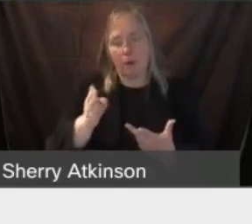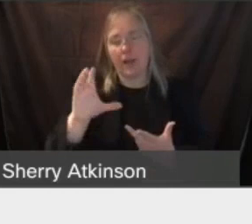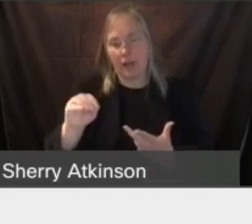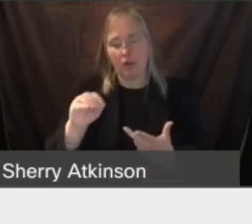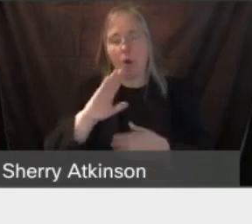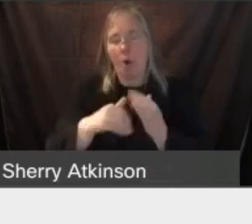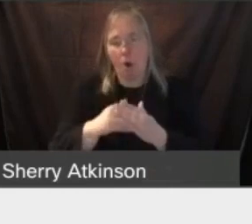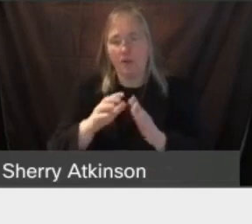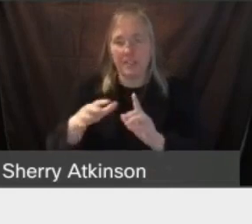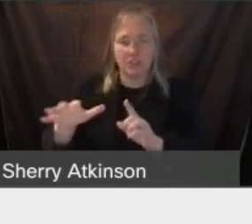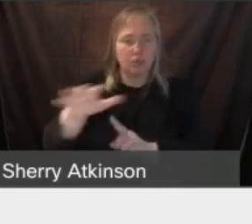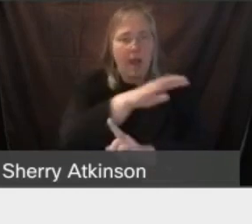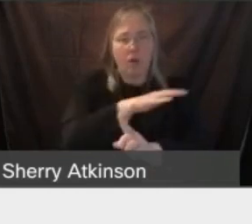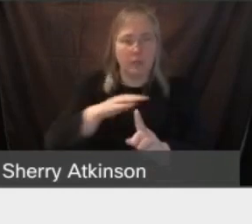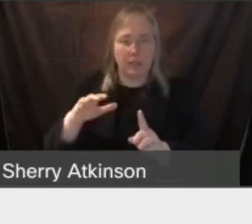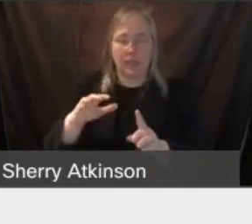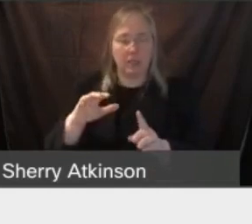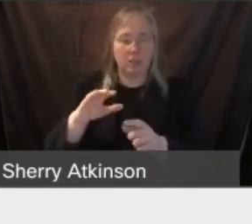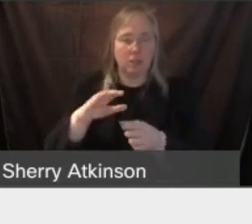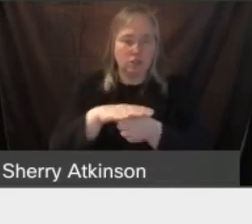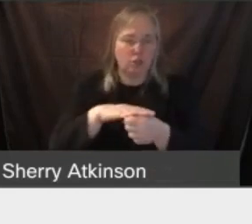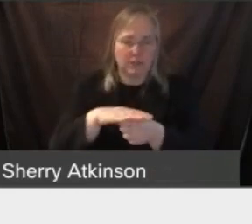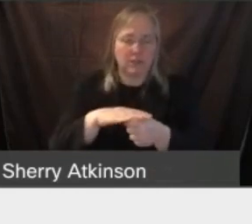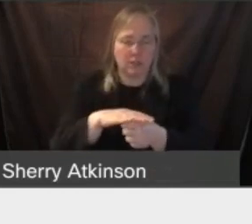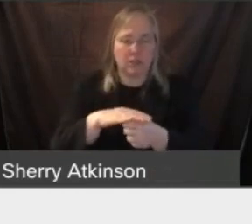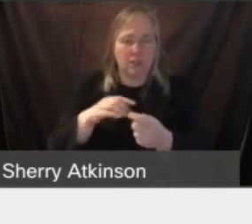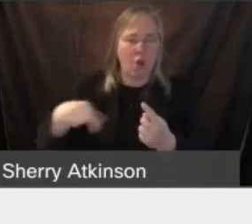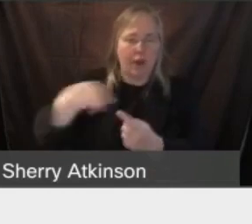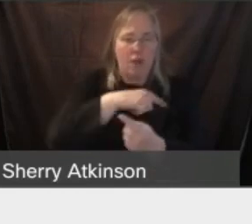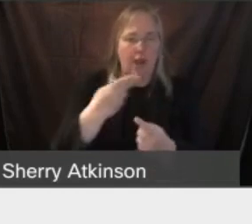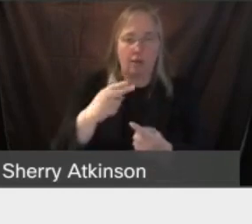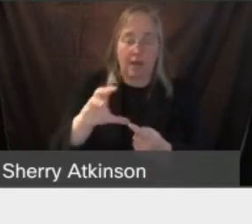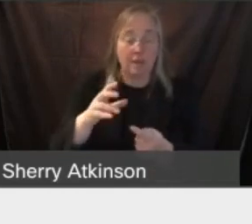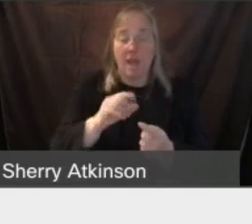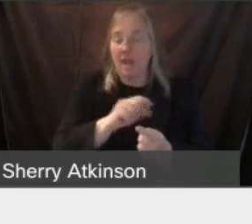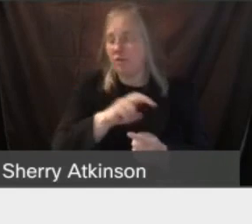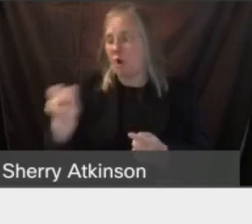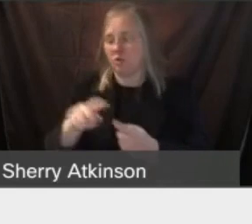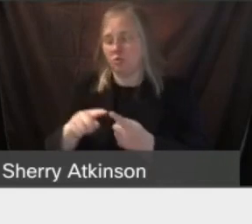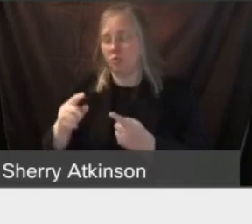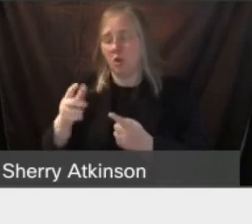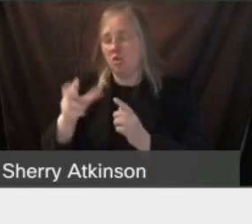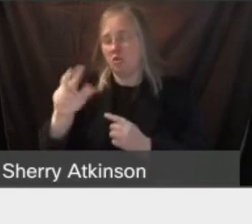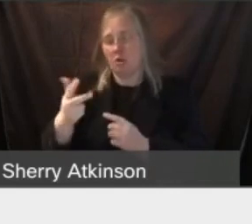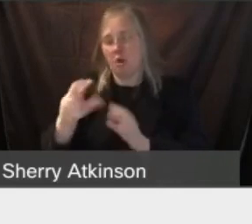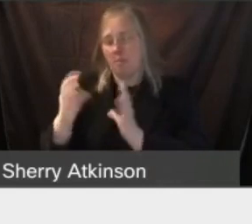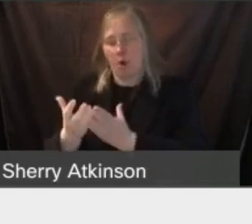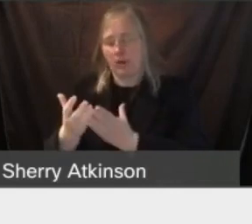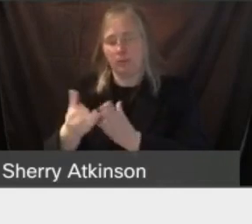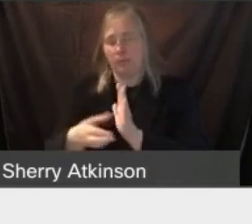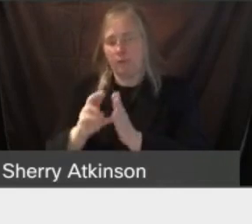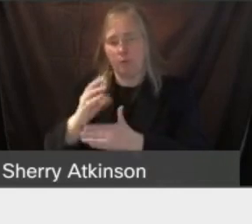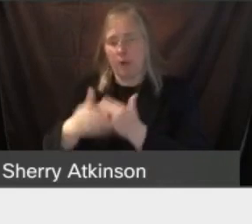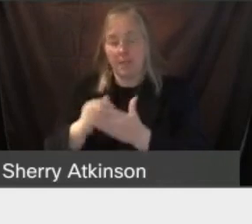surrounding jurisdictions around Howard County have gone to this third-party review process where they clear companies,